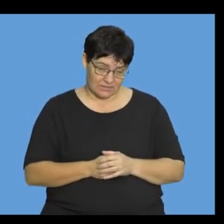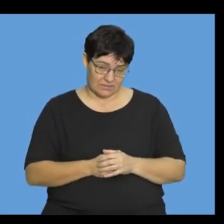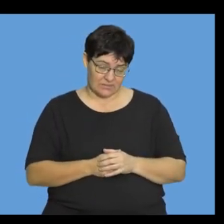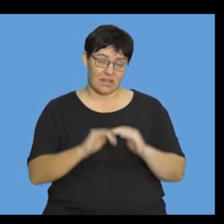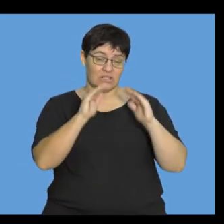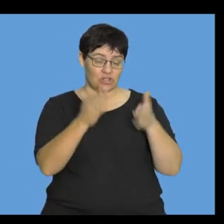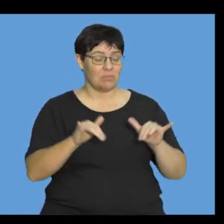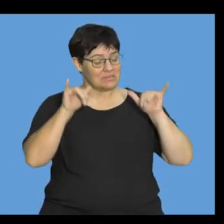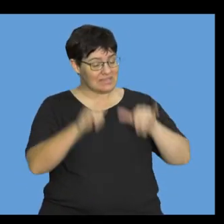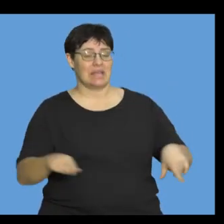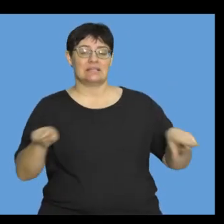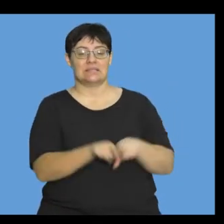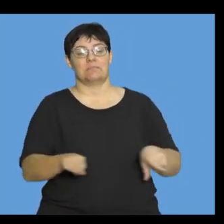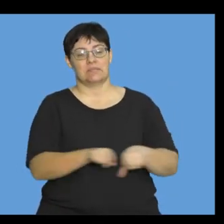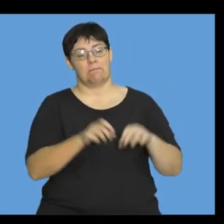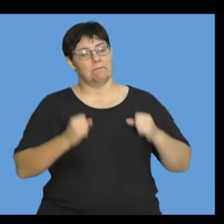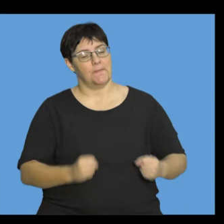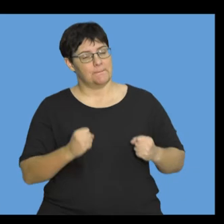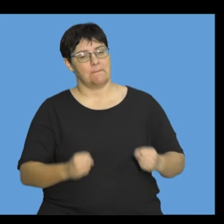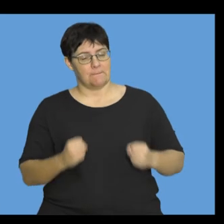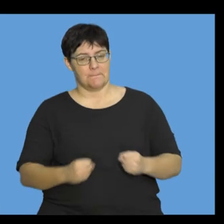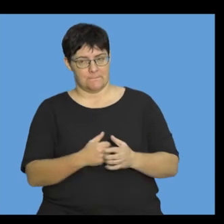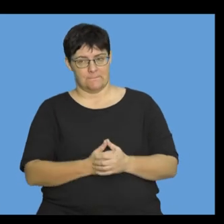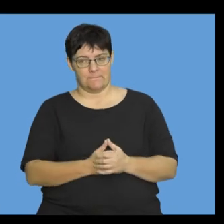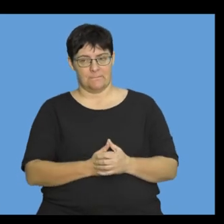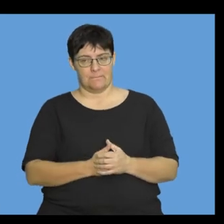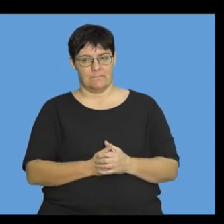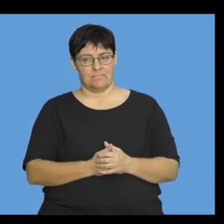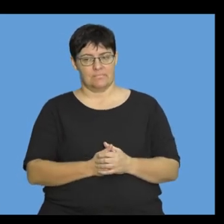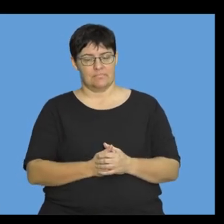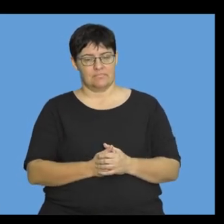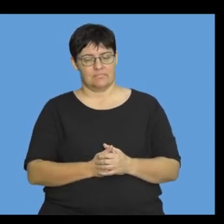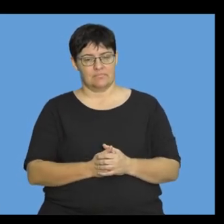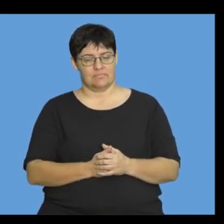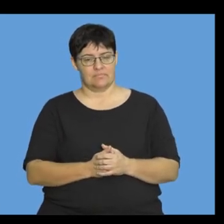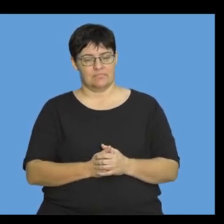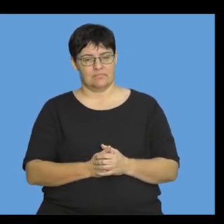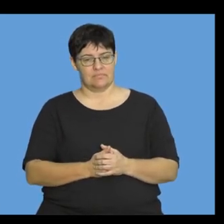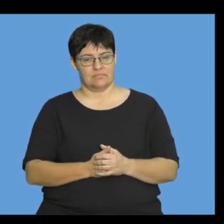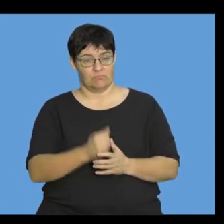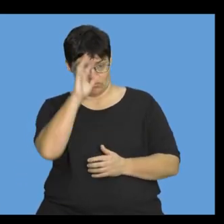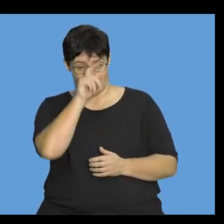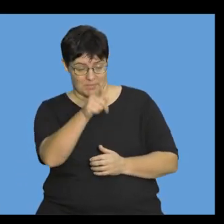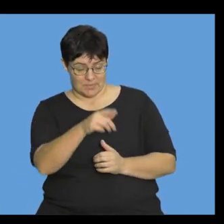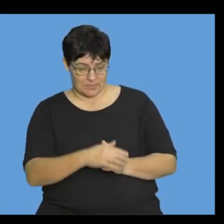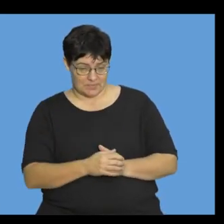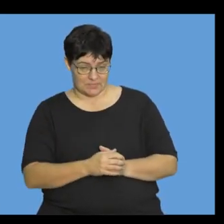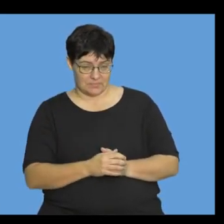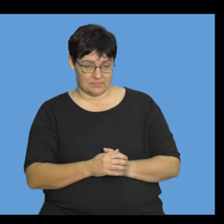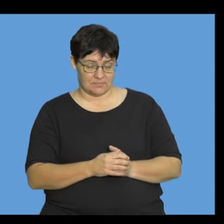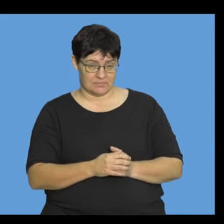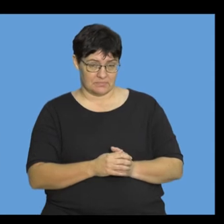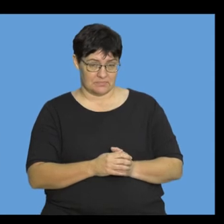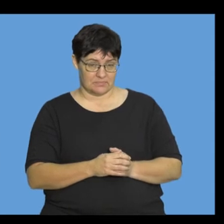important concept. Shape stays the same. Shape stays. Okay, remember